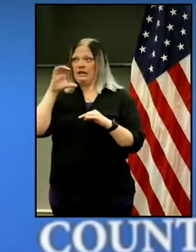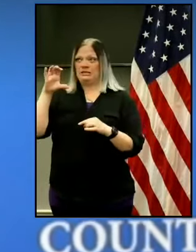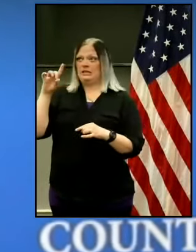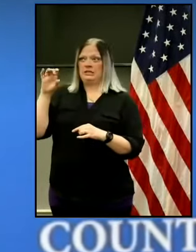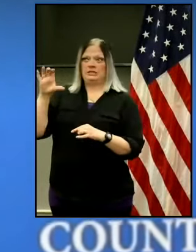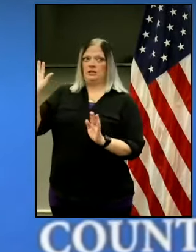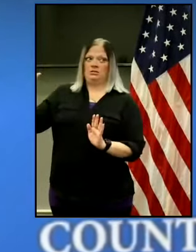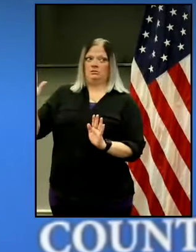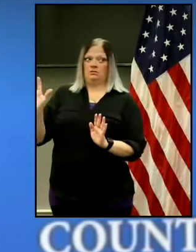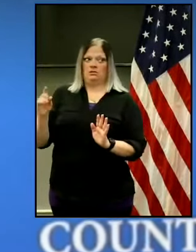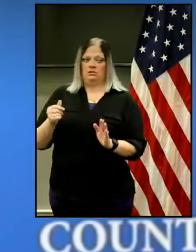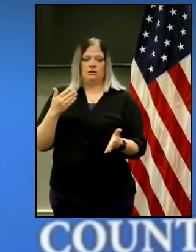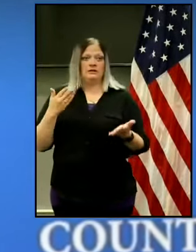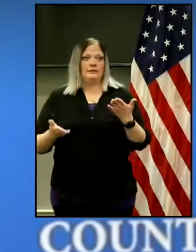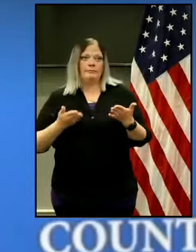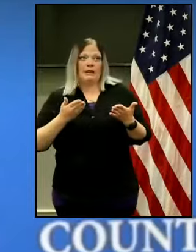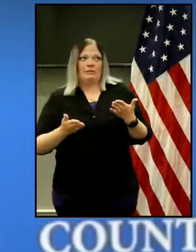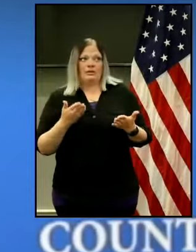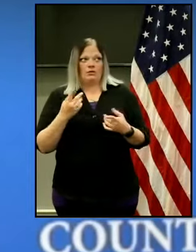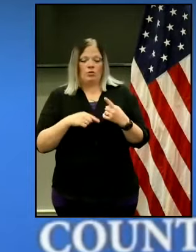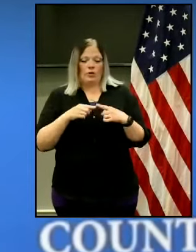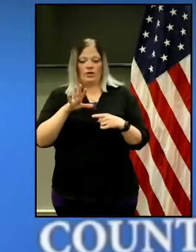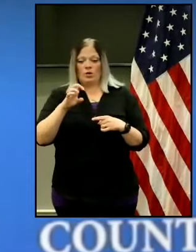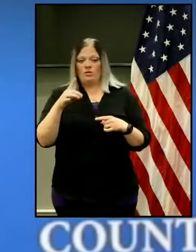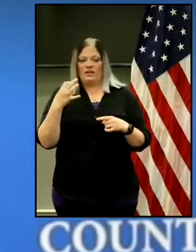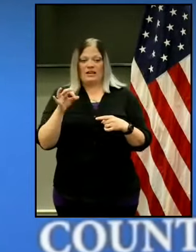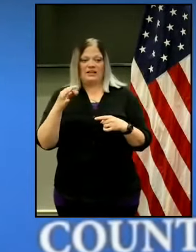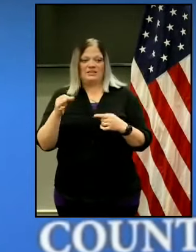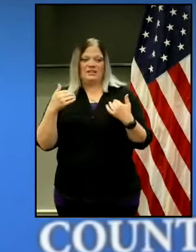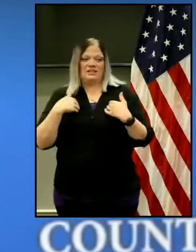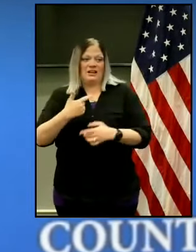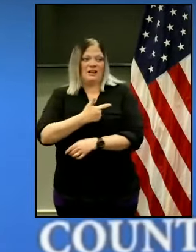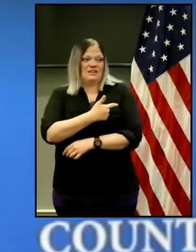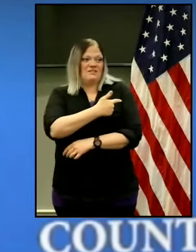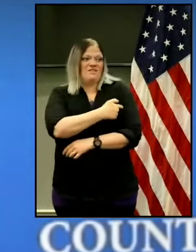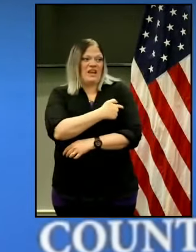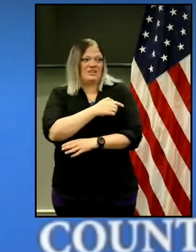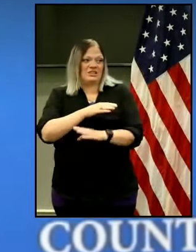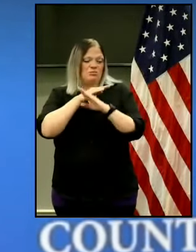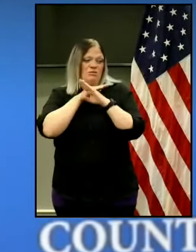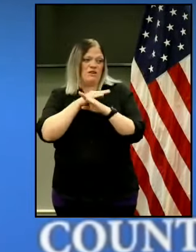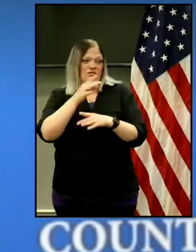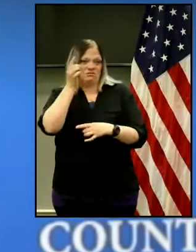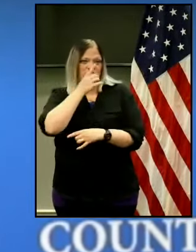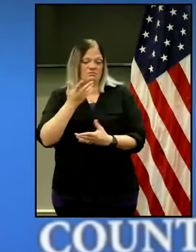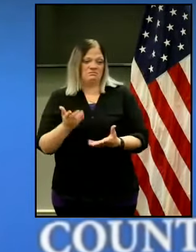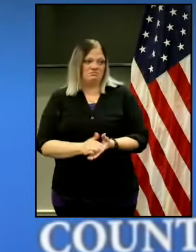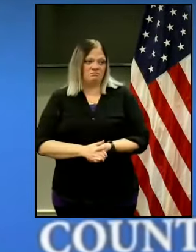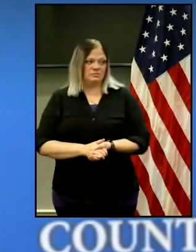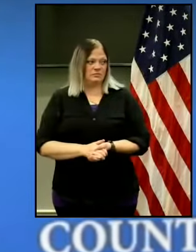will say. Well, maybe when COVID-19 is a vaccine-preventable disease.